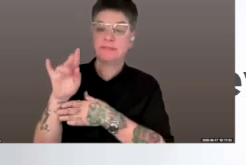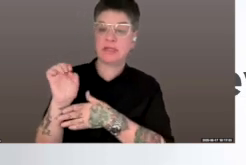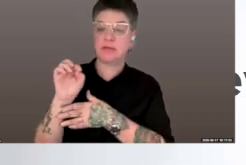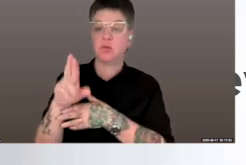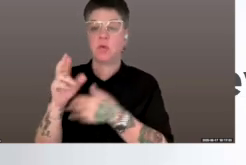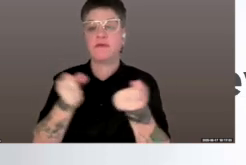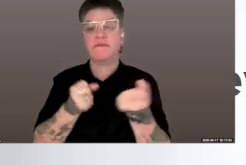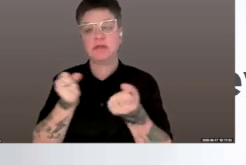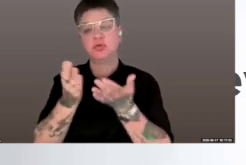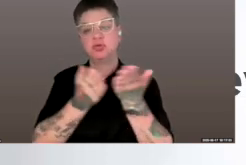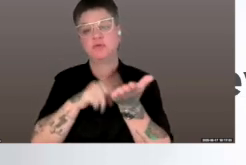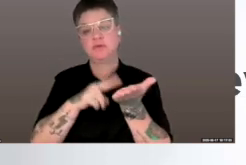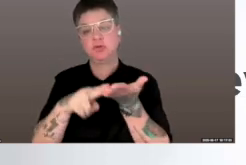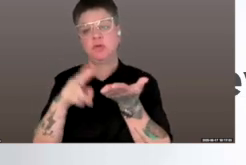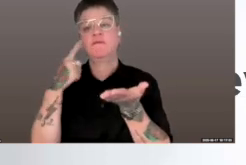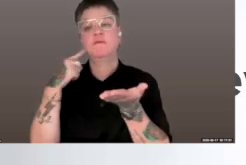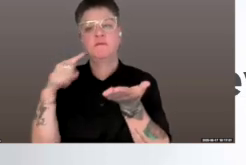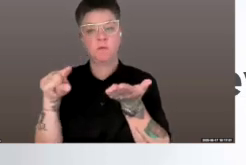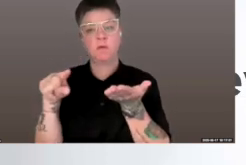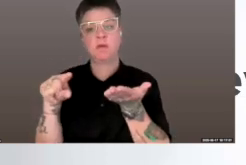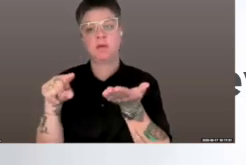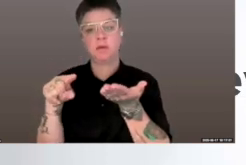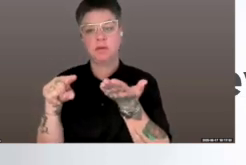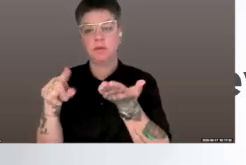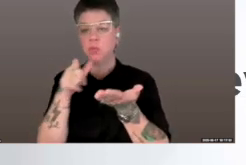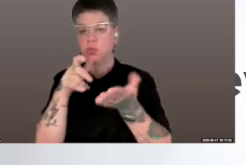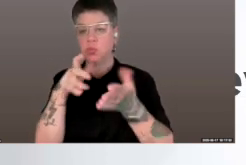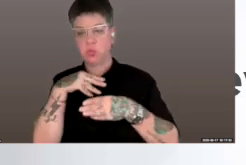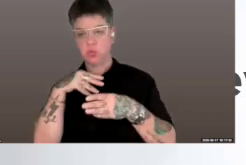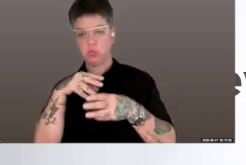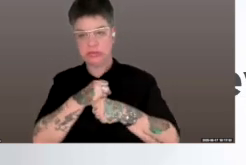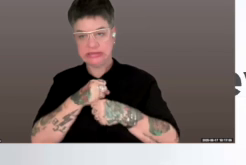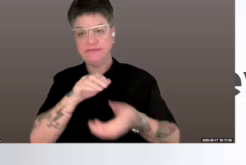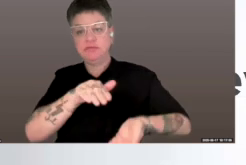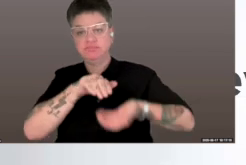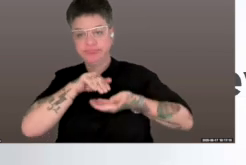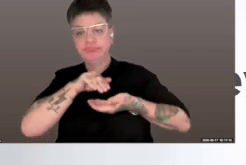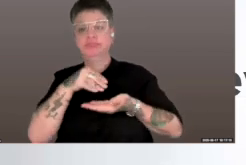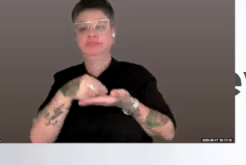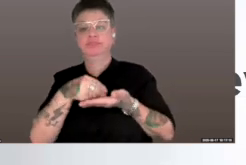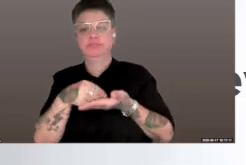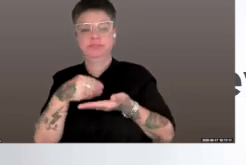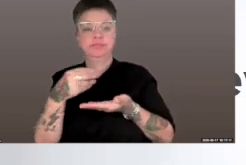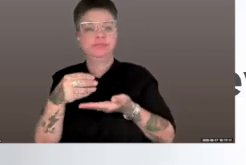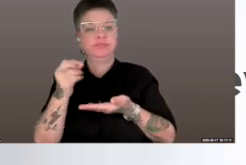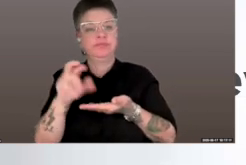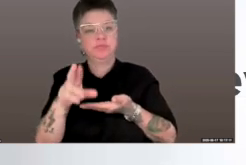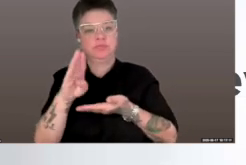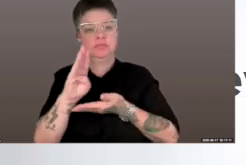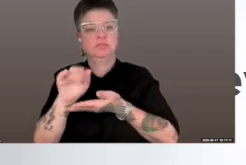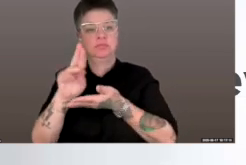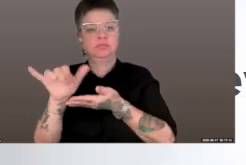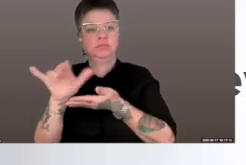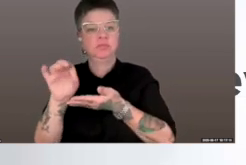was subsequently approved in the fiscal year 2024-2025 funding plan for